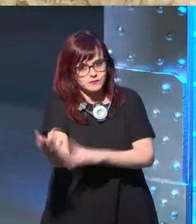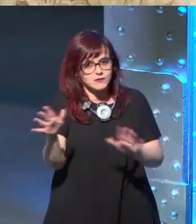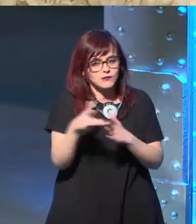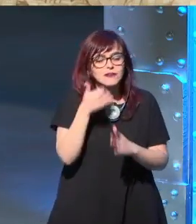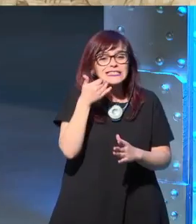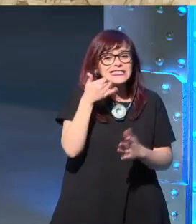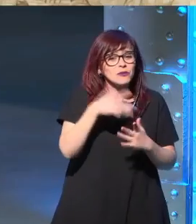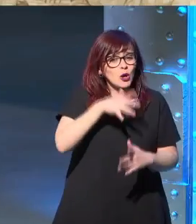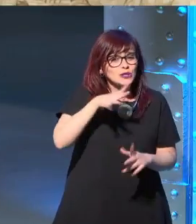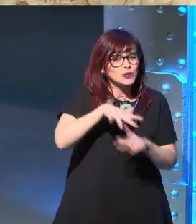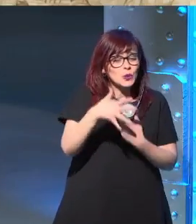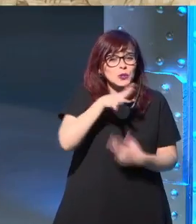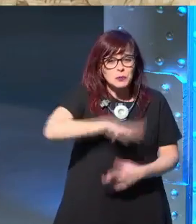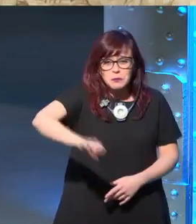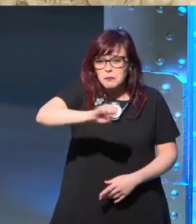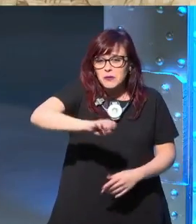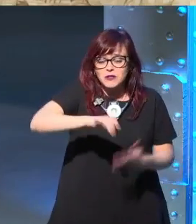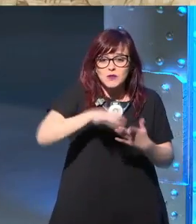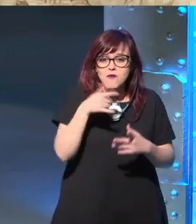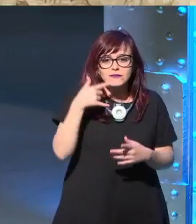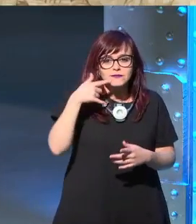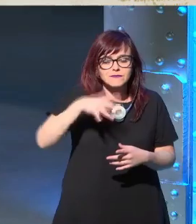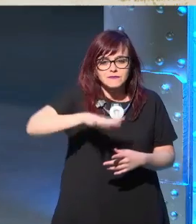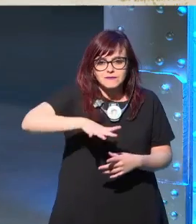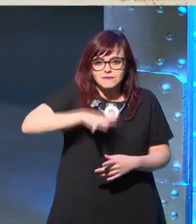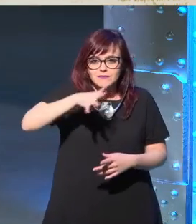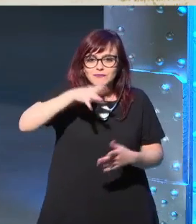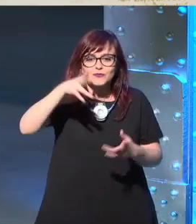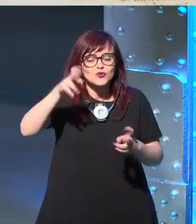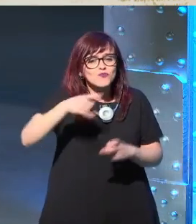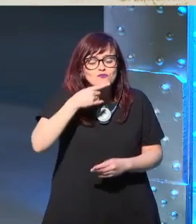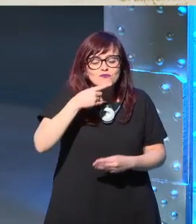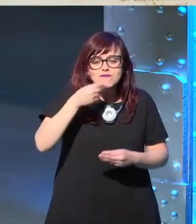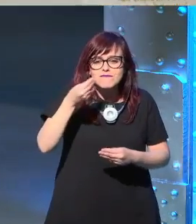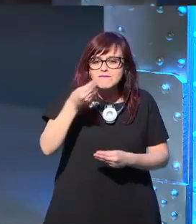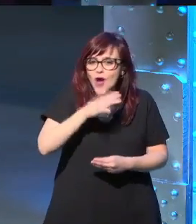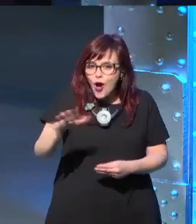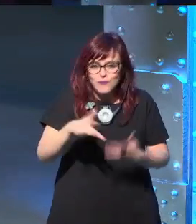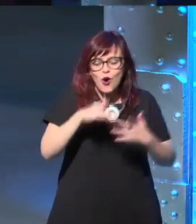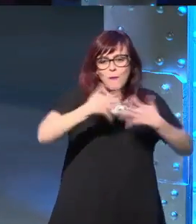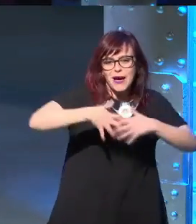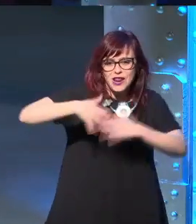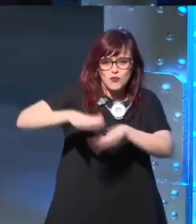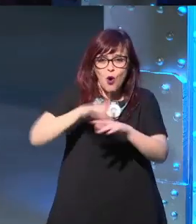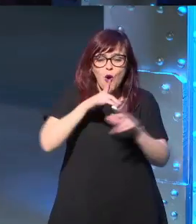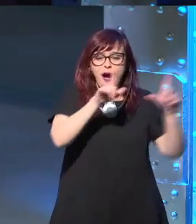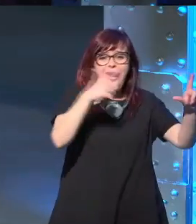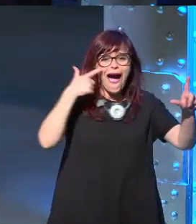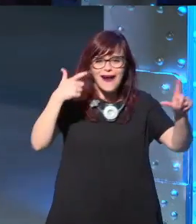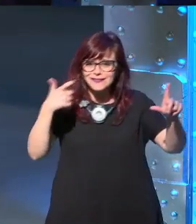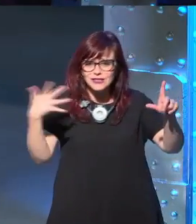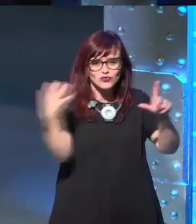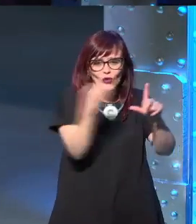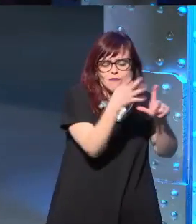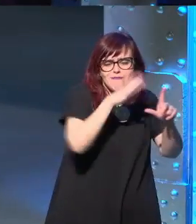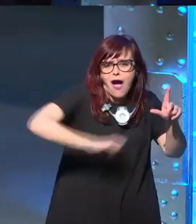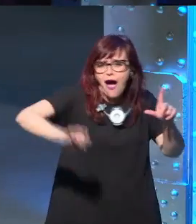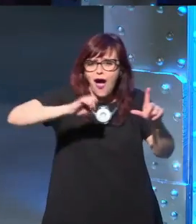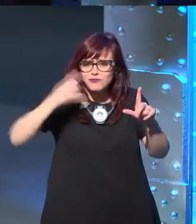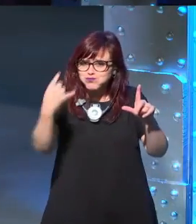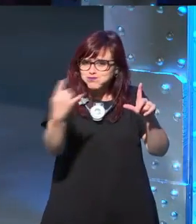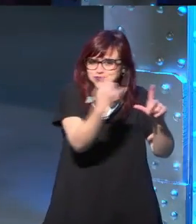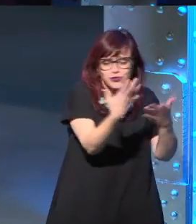that they're wonderful works of mechanics, they're also beautiful pieces of art. Everything he does, all of his science, even